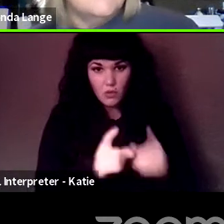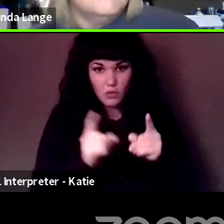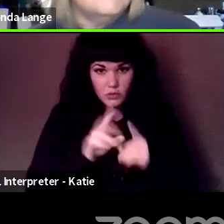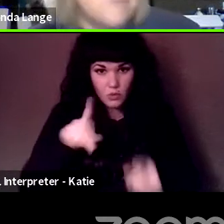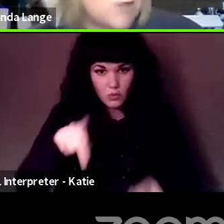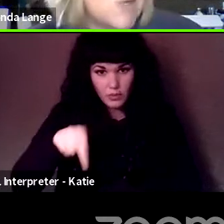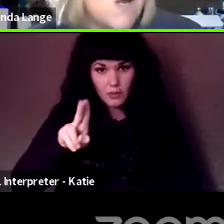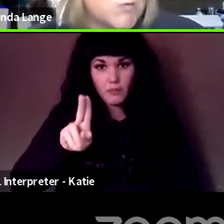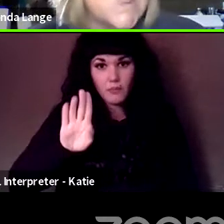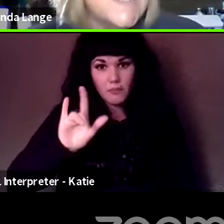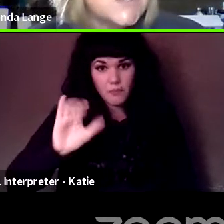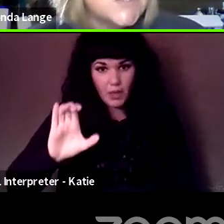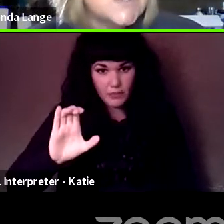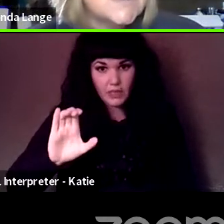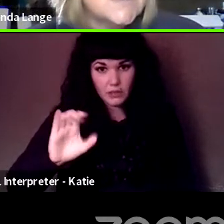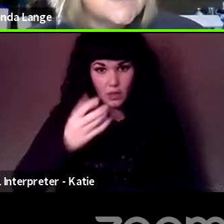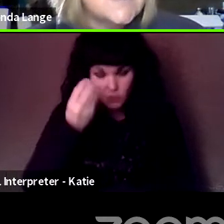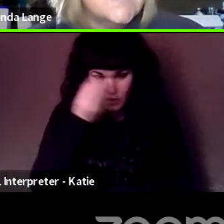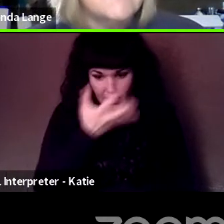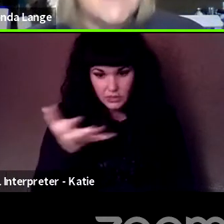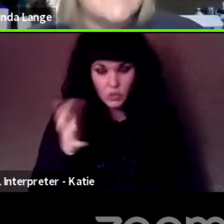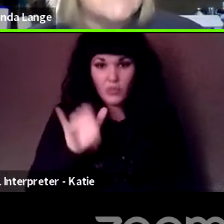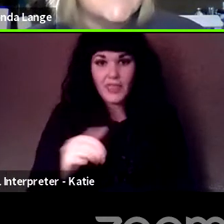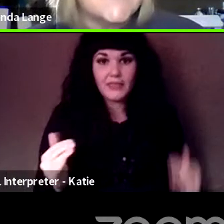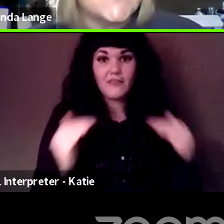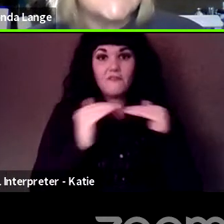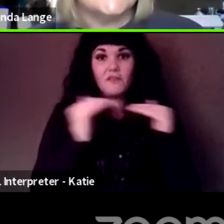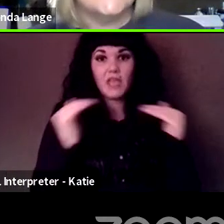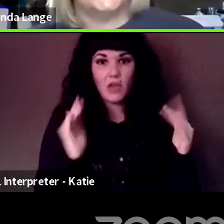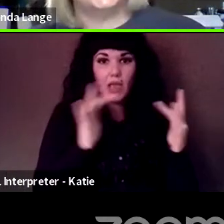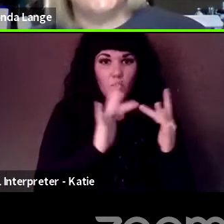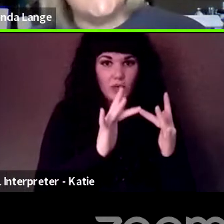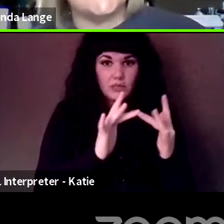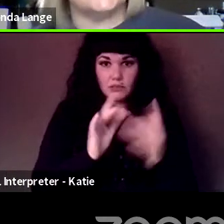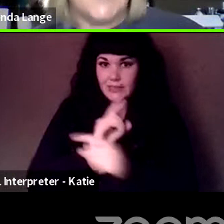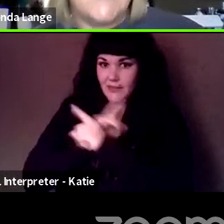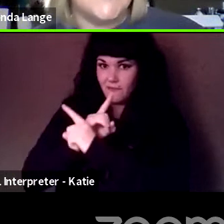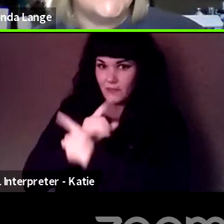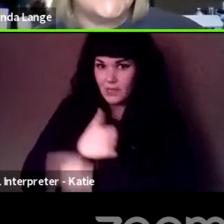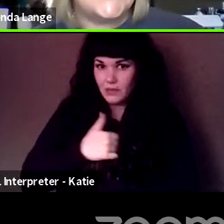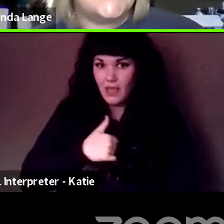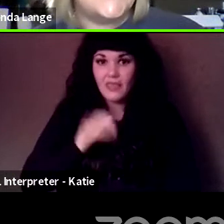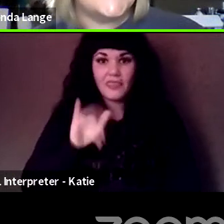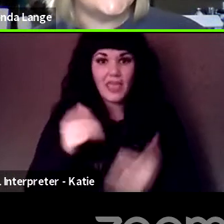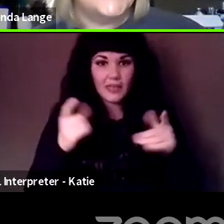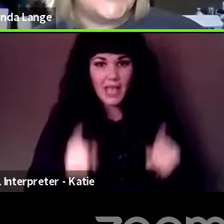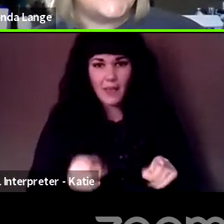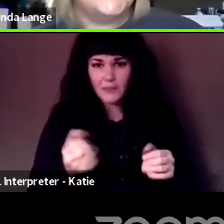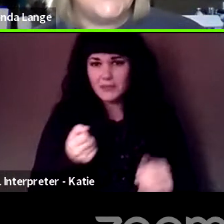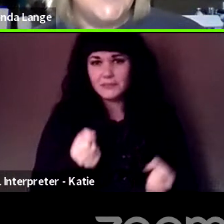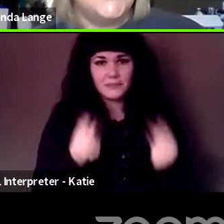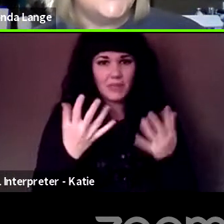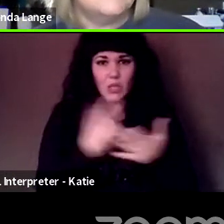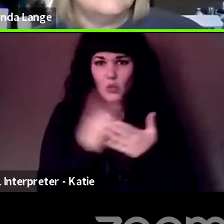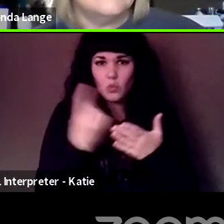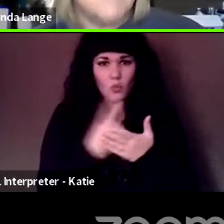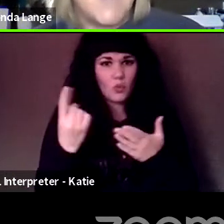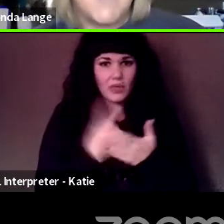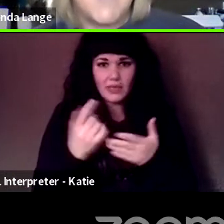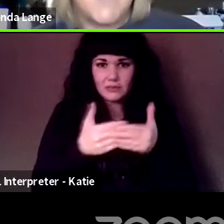that the fair outreach, in my defense, was done weeks prior to the suggested